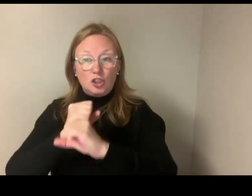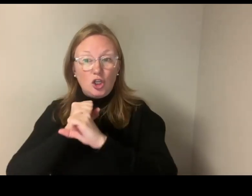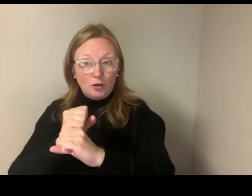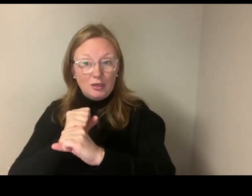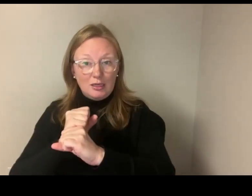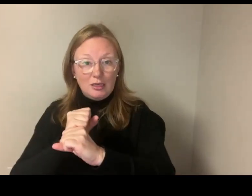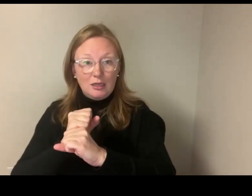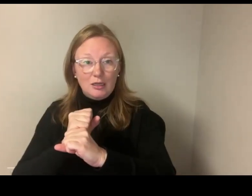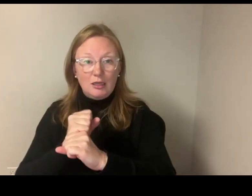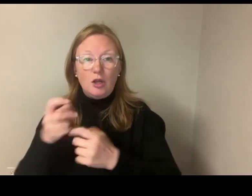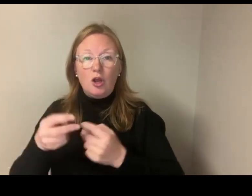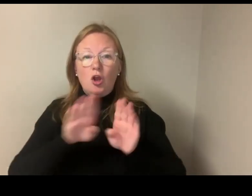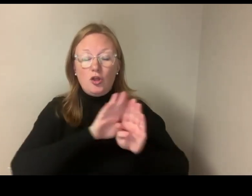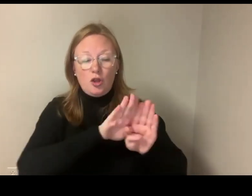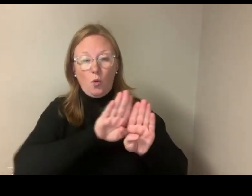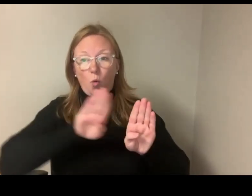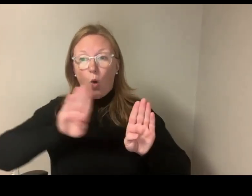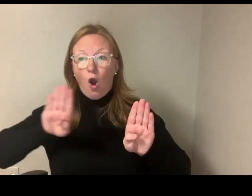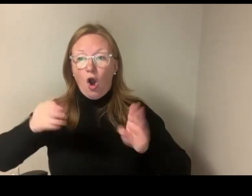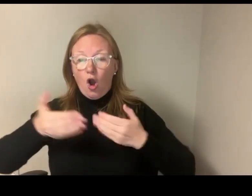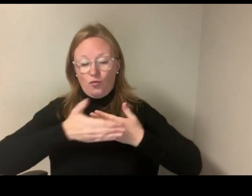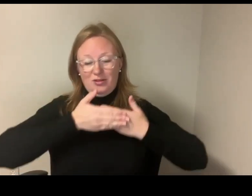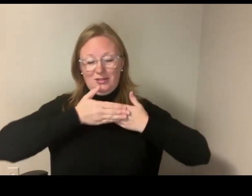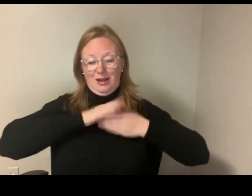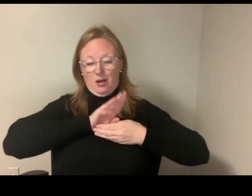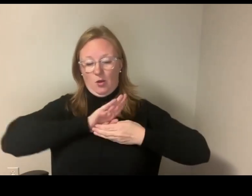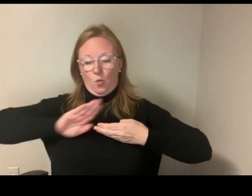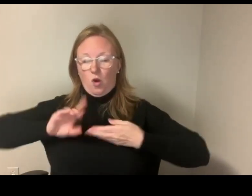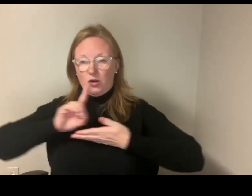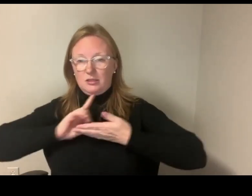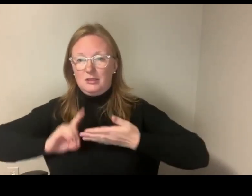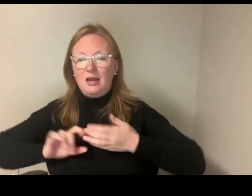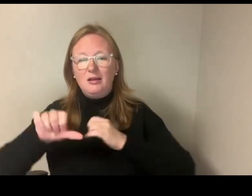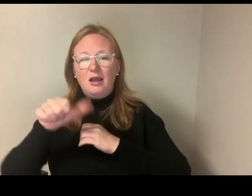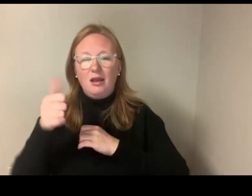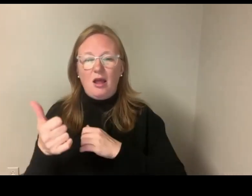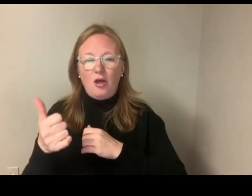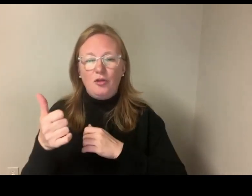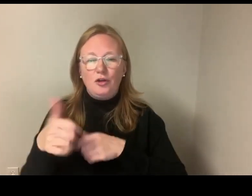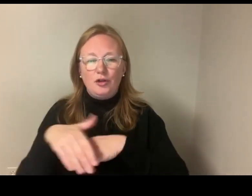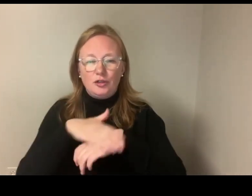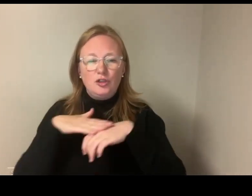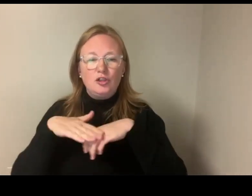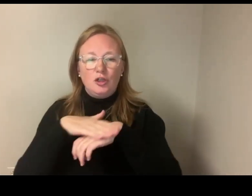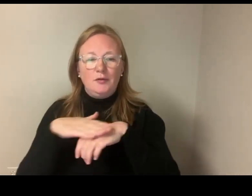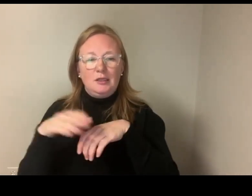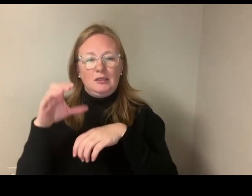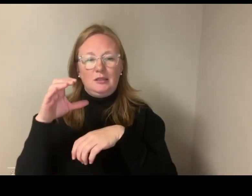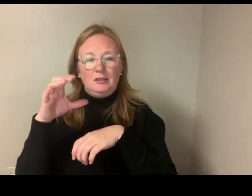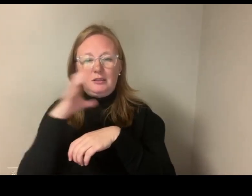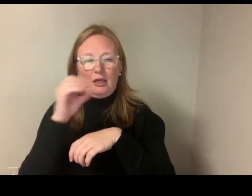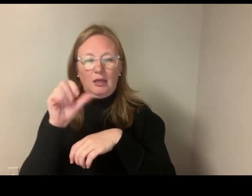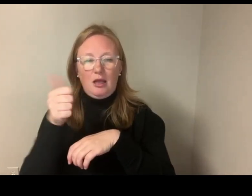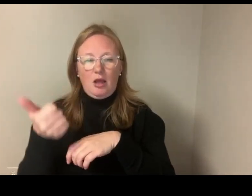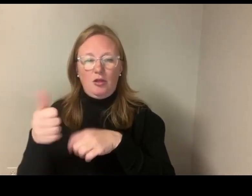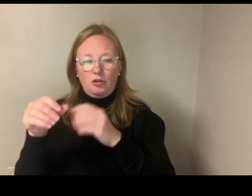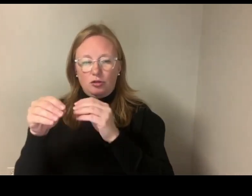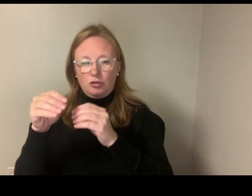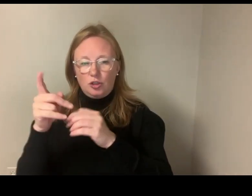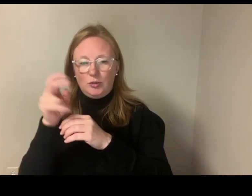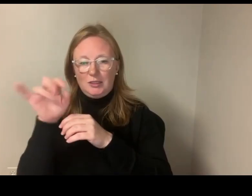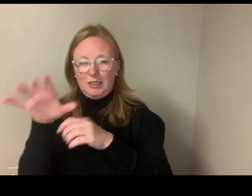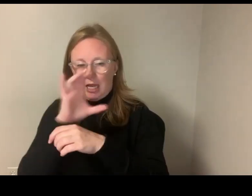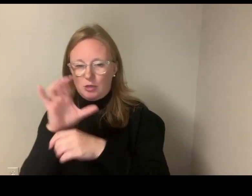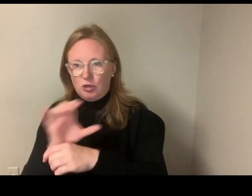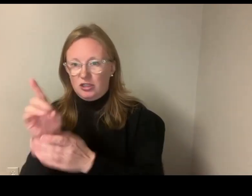measures, retaining wall design, and additional subsurface utility exploration. Thank you very much. Is there a